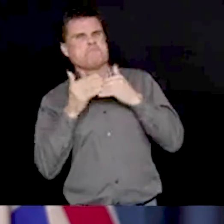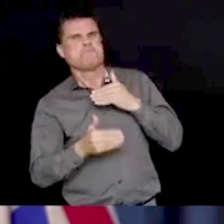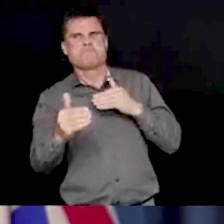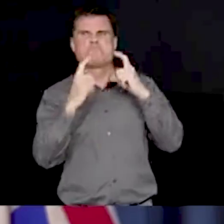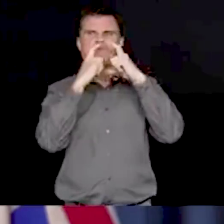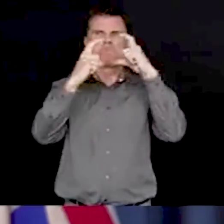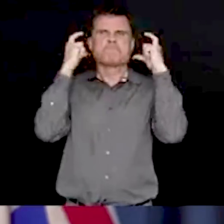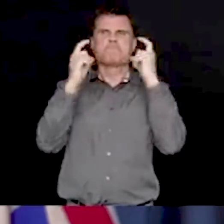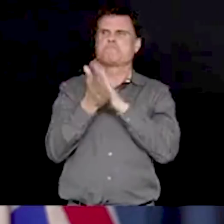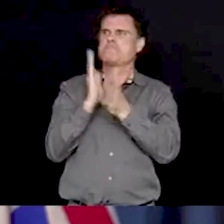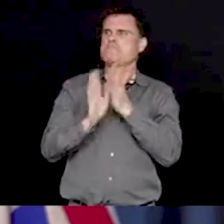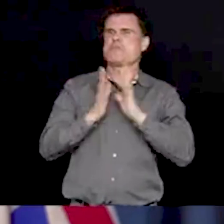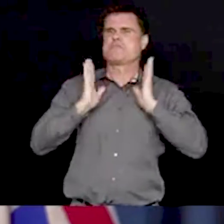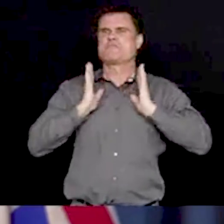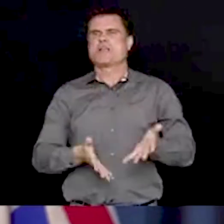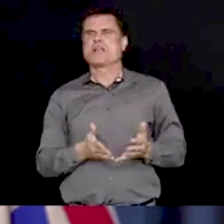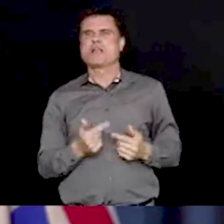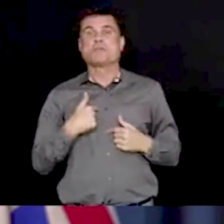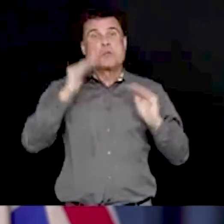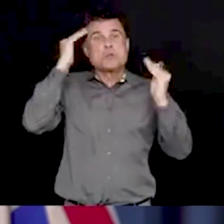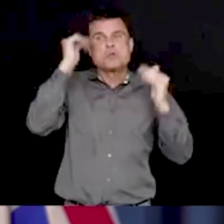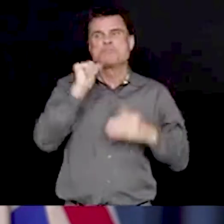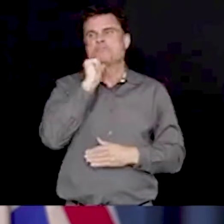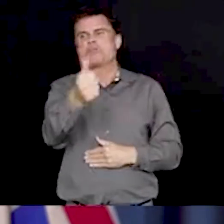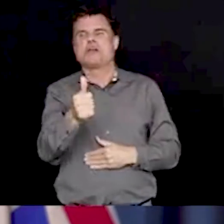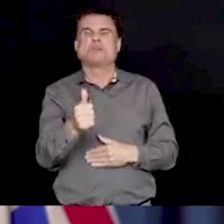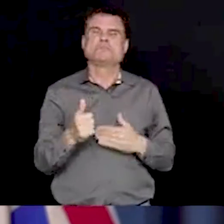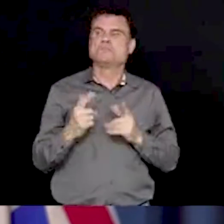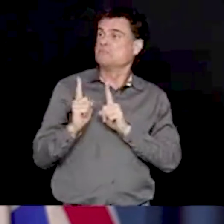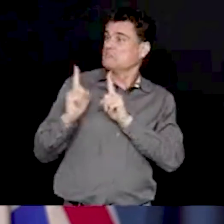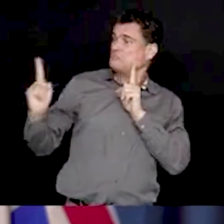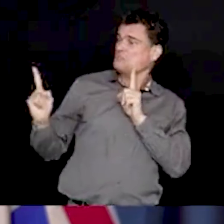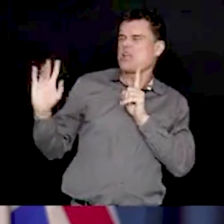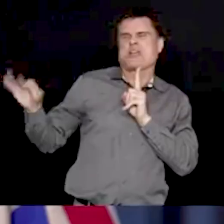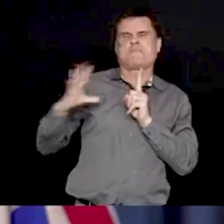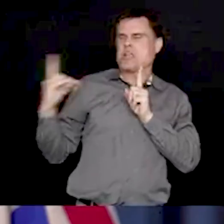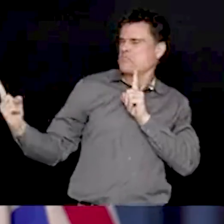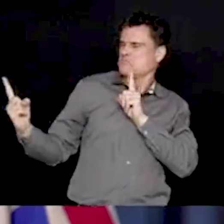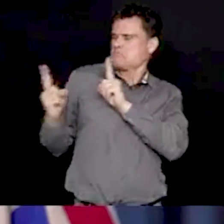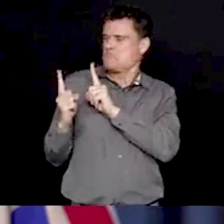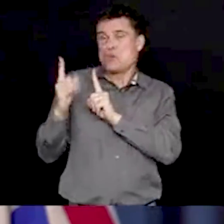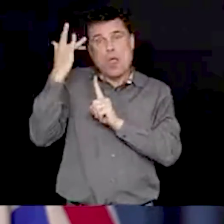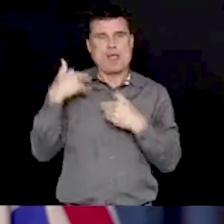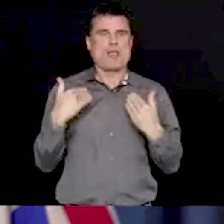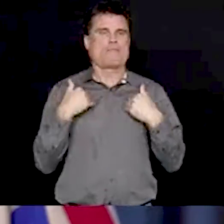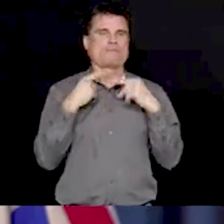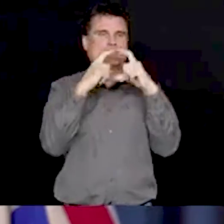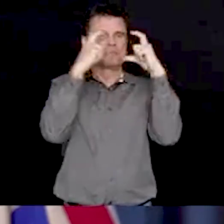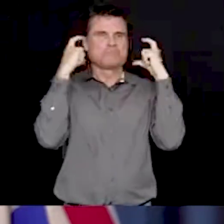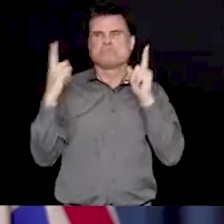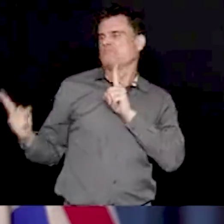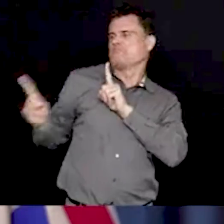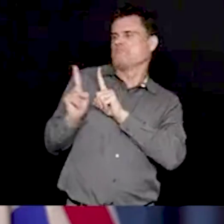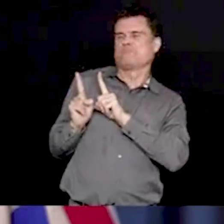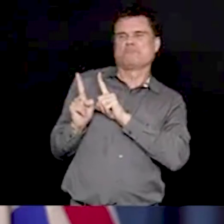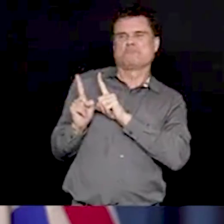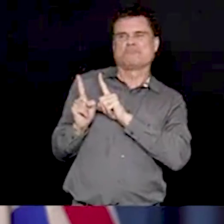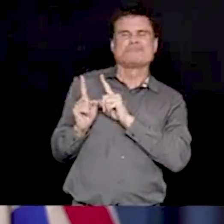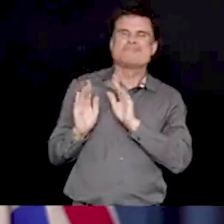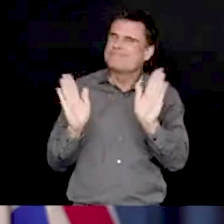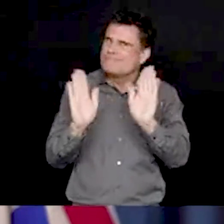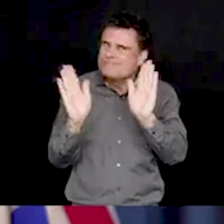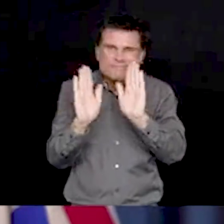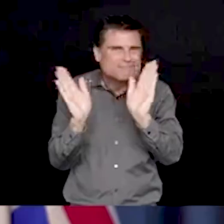regularly or maintaining those physical distance. So in those contexts, I think it's not something